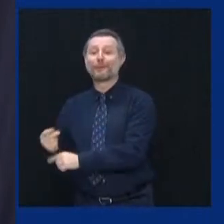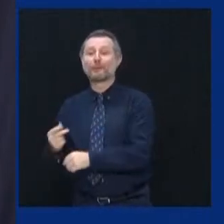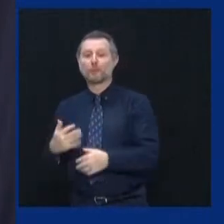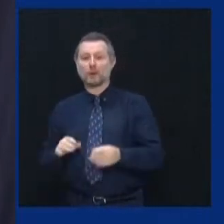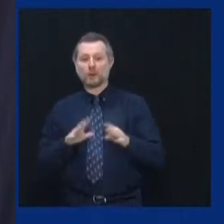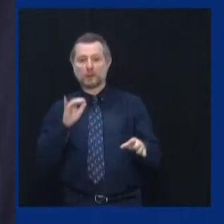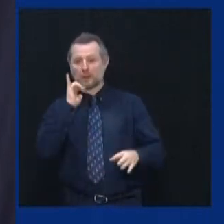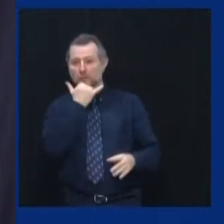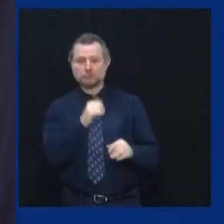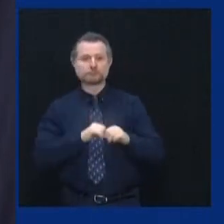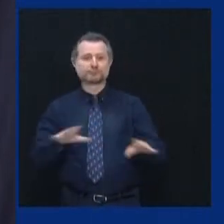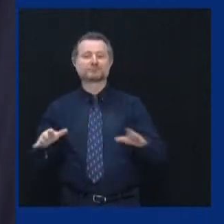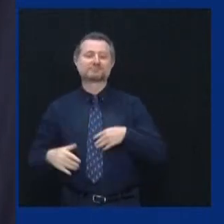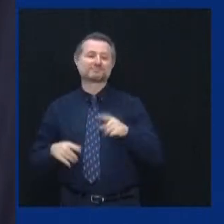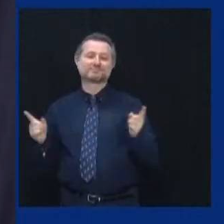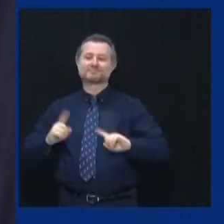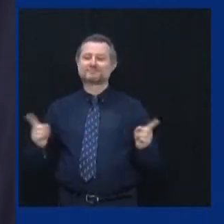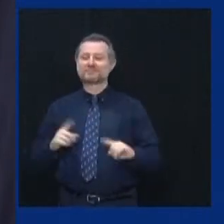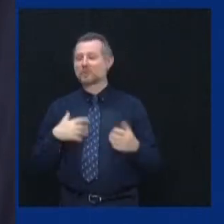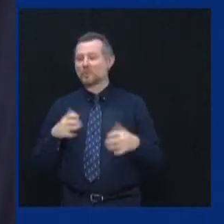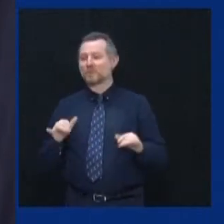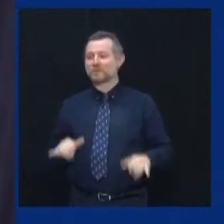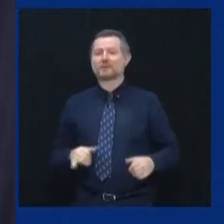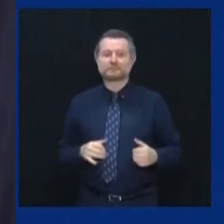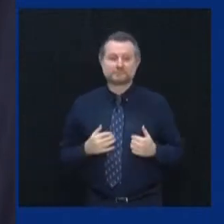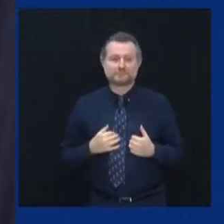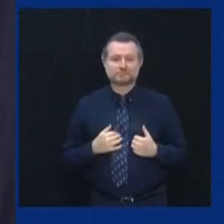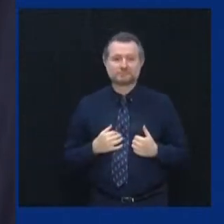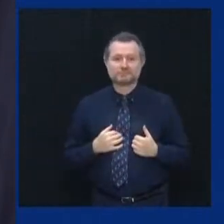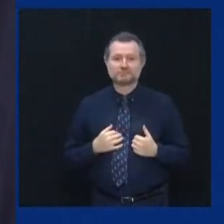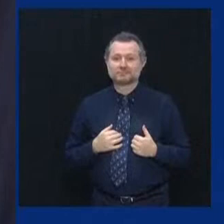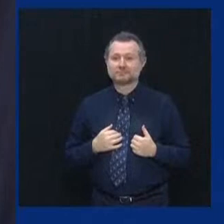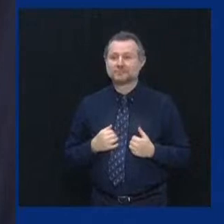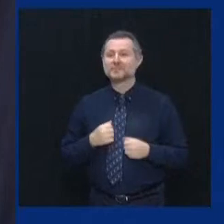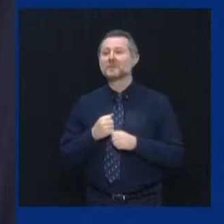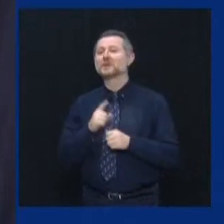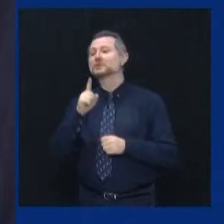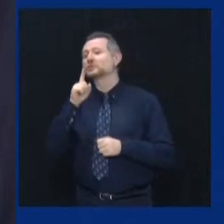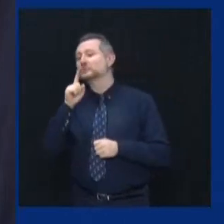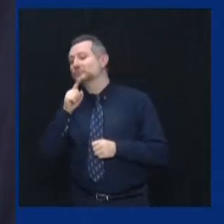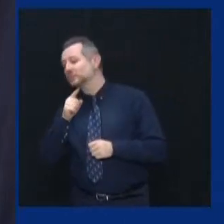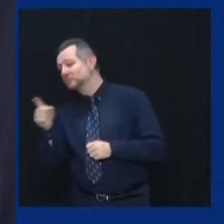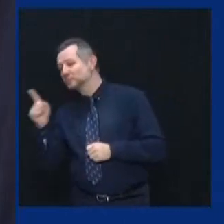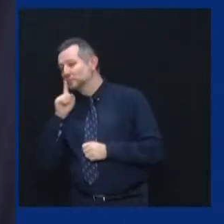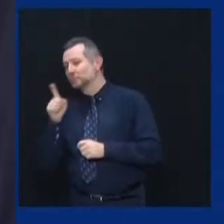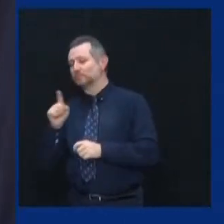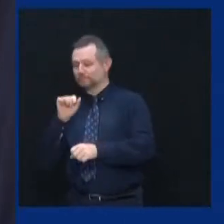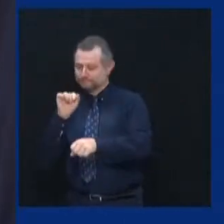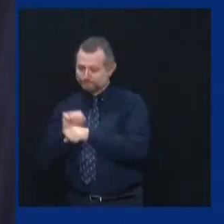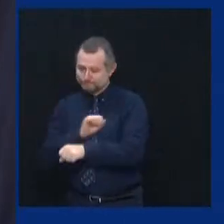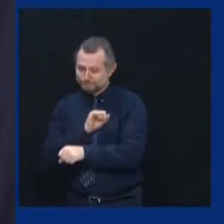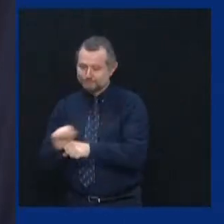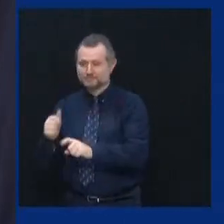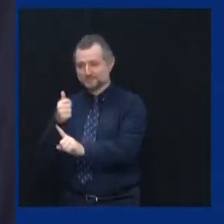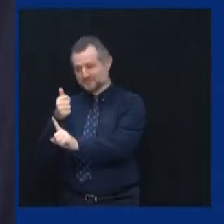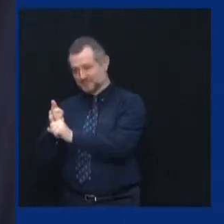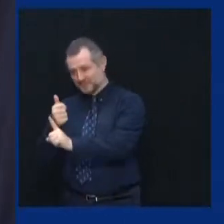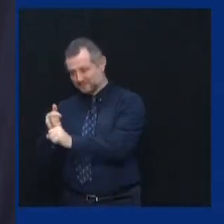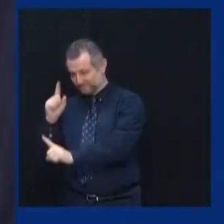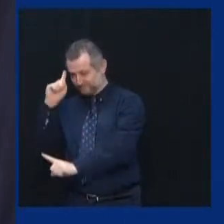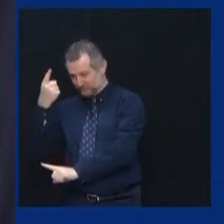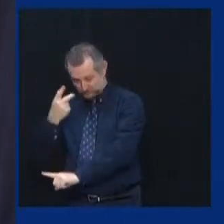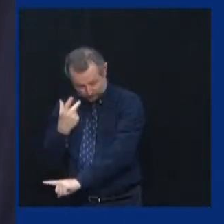50 people, right? So they will be doing their healthcare workers first. But